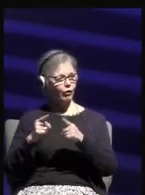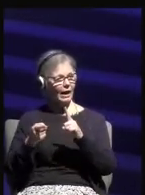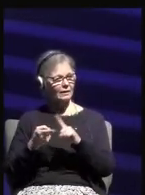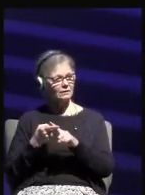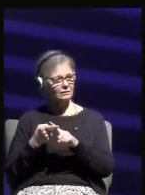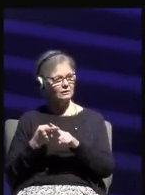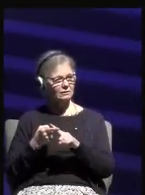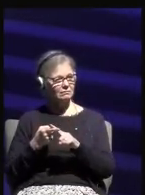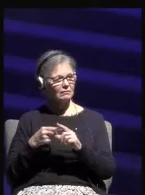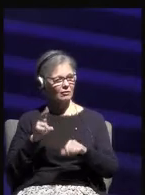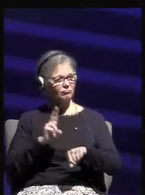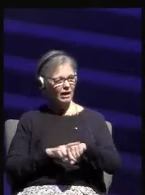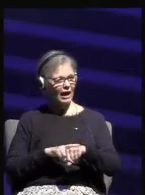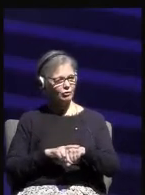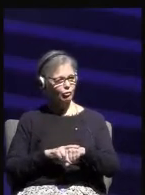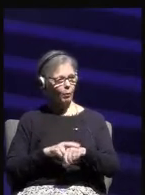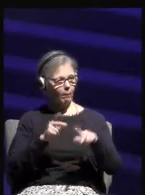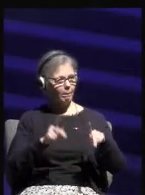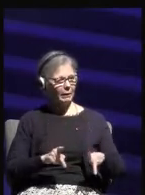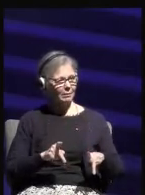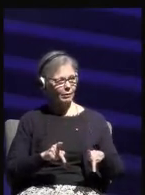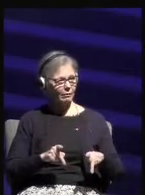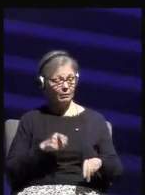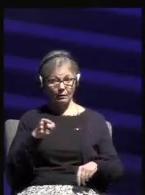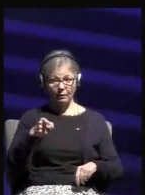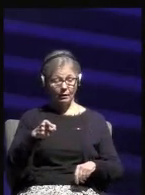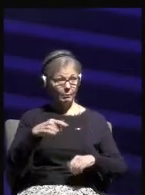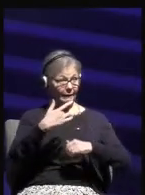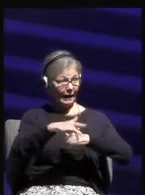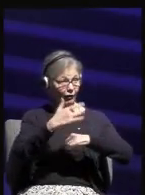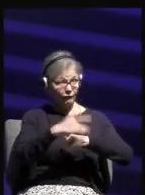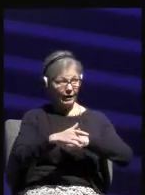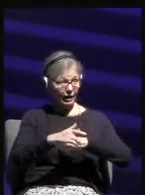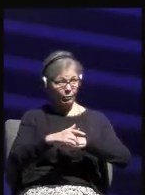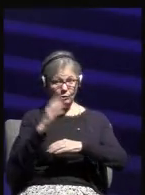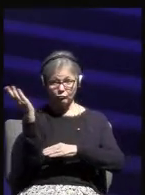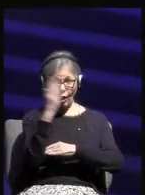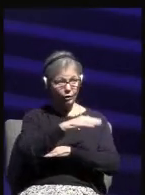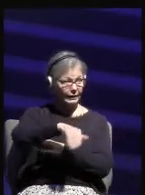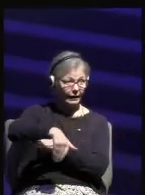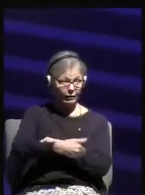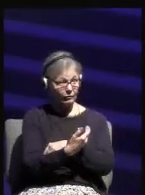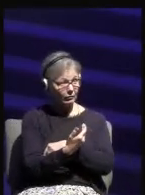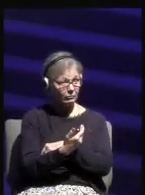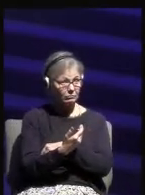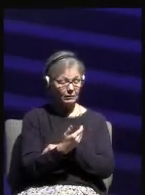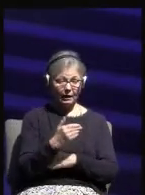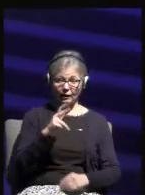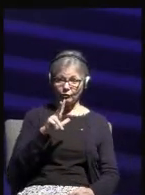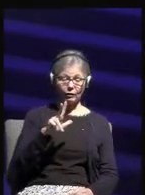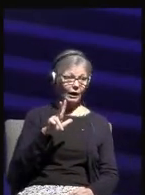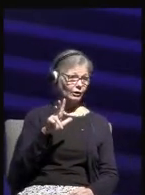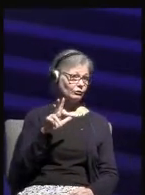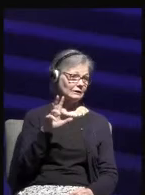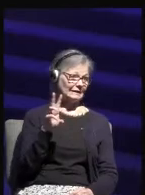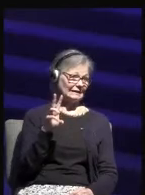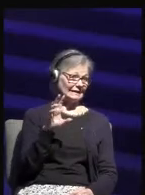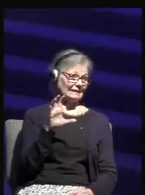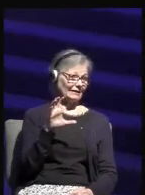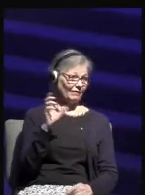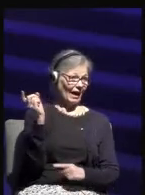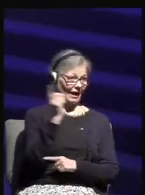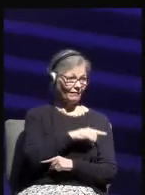as good of a friend as you have, they're not available to you 24 hours a day, 7 days a week, 365 days of a